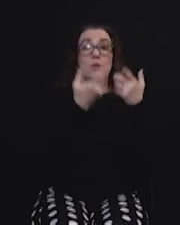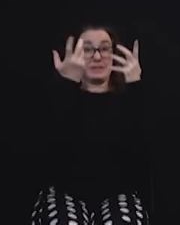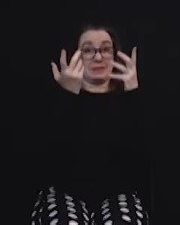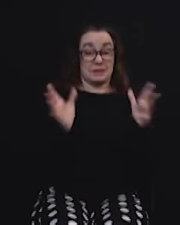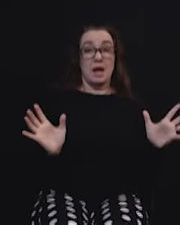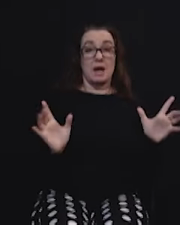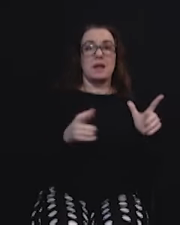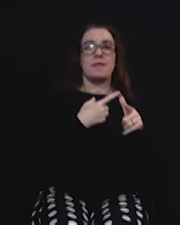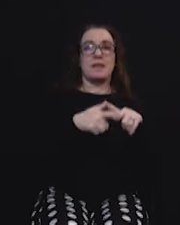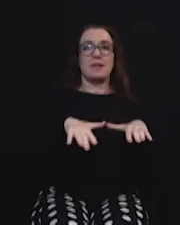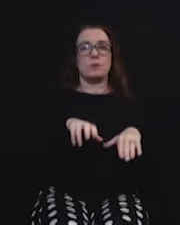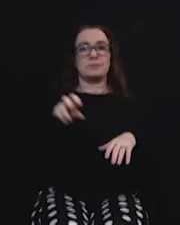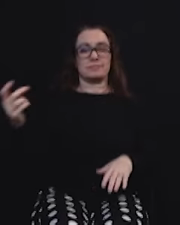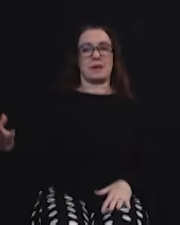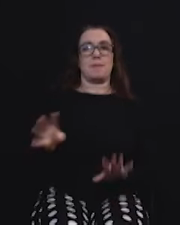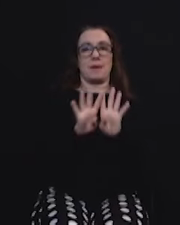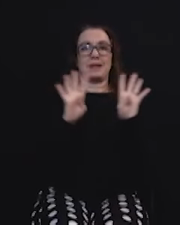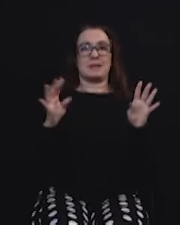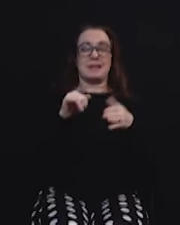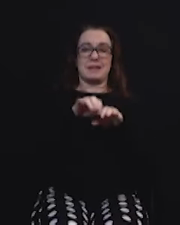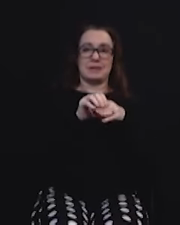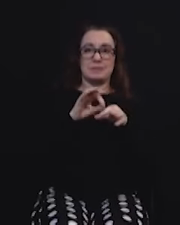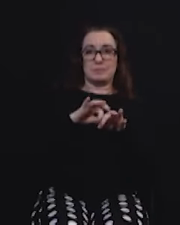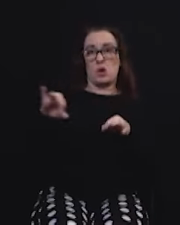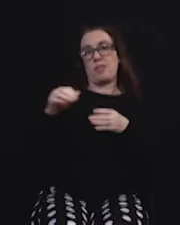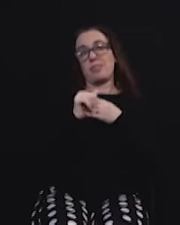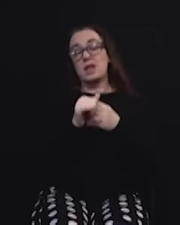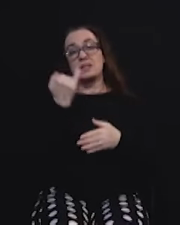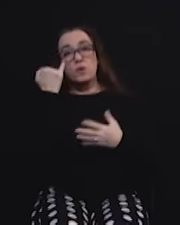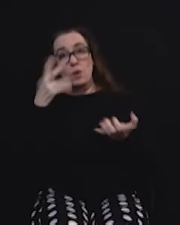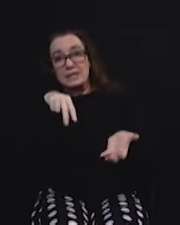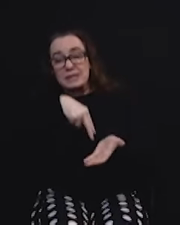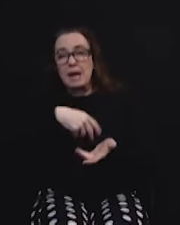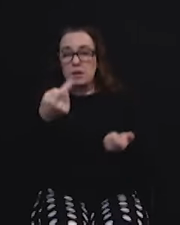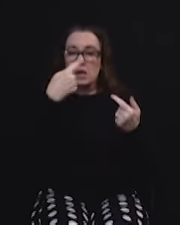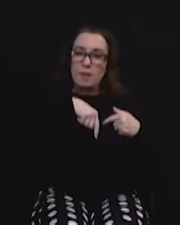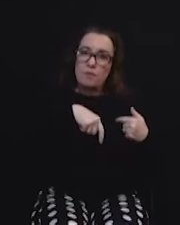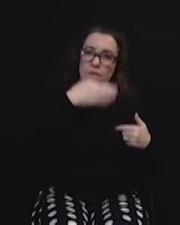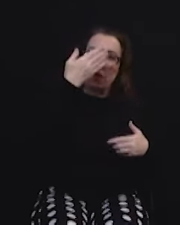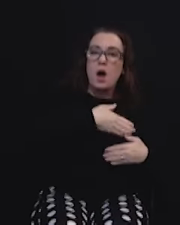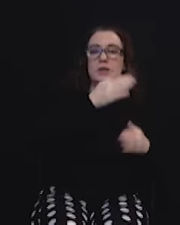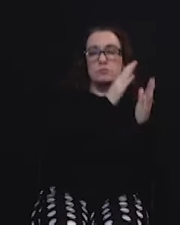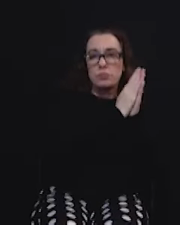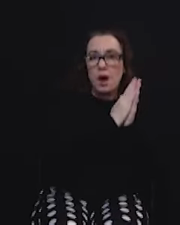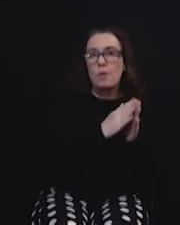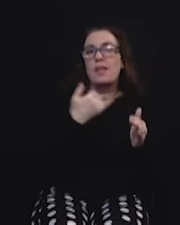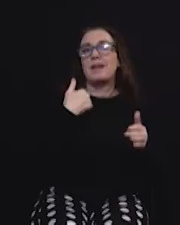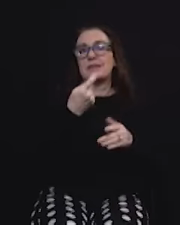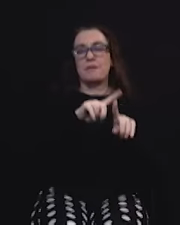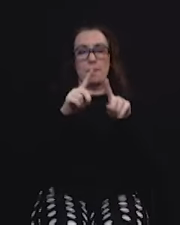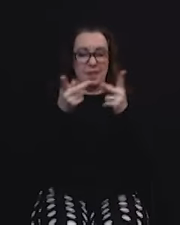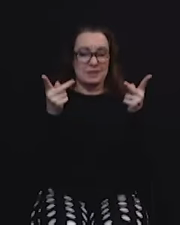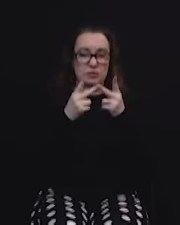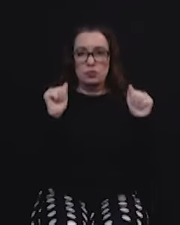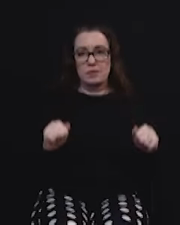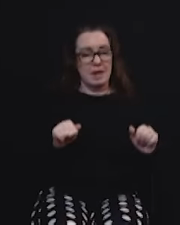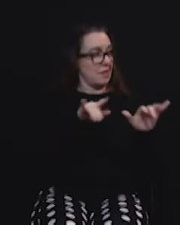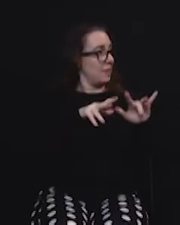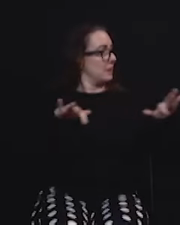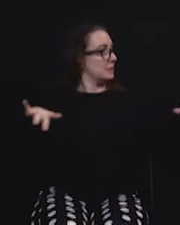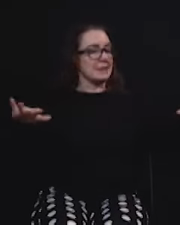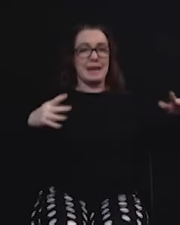done, they will take their place. And as the Spirit leads, feel free to stand and come forward. We'll have serving stations in the balconies on each side